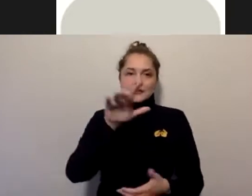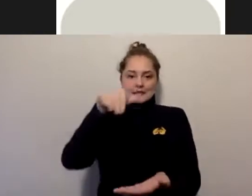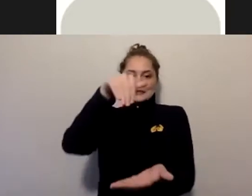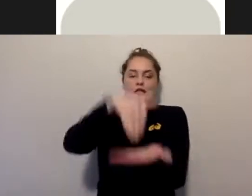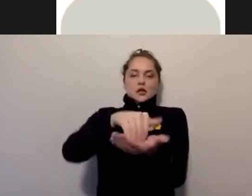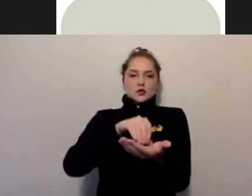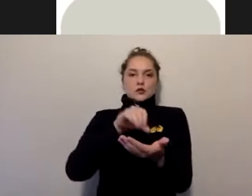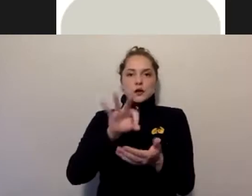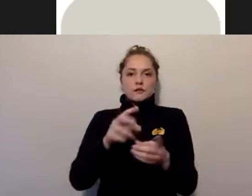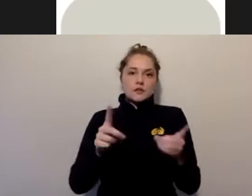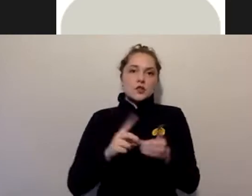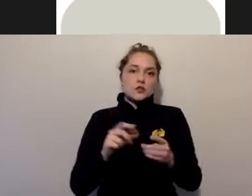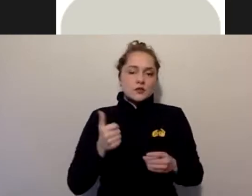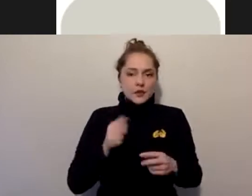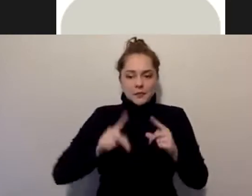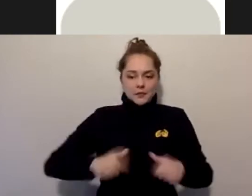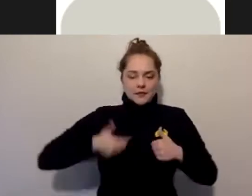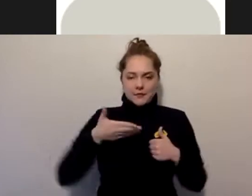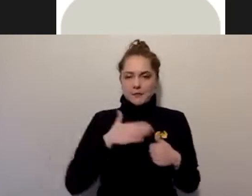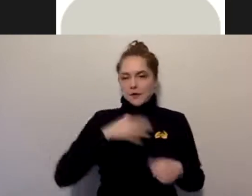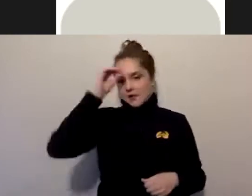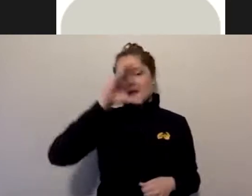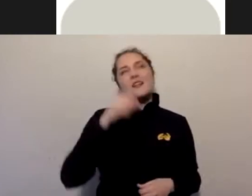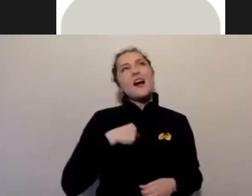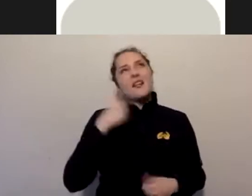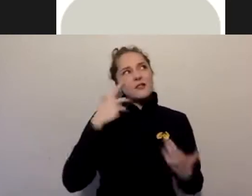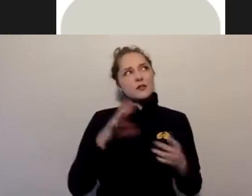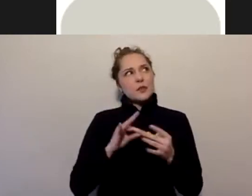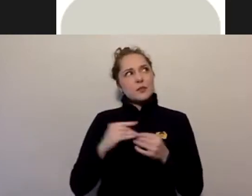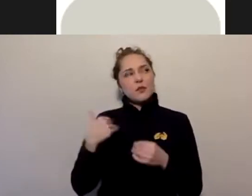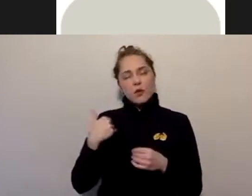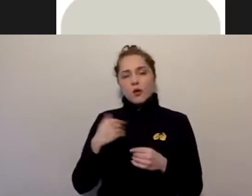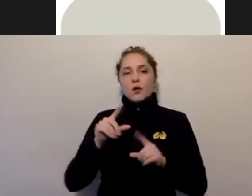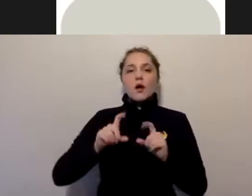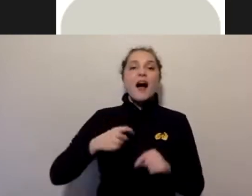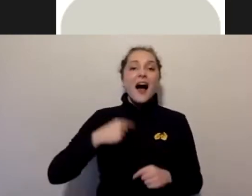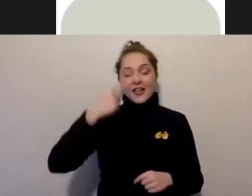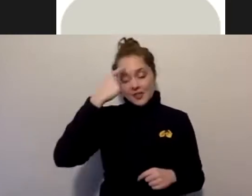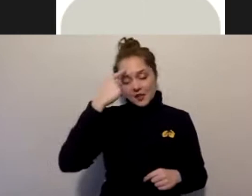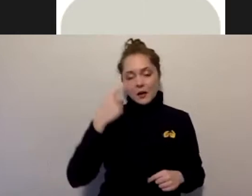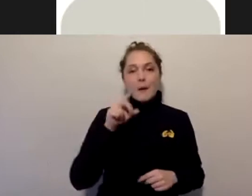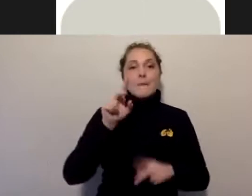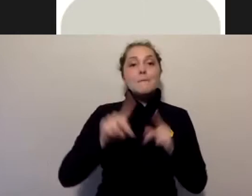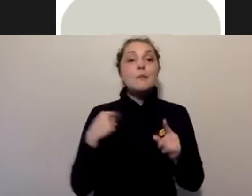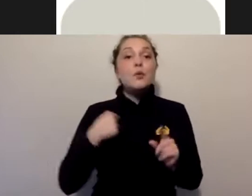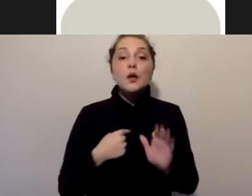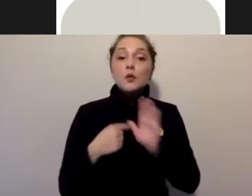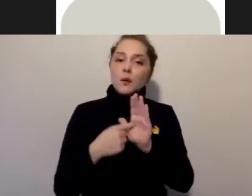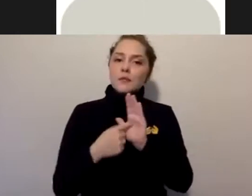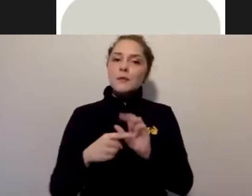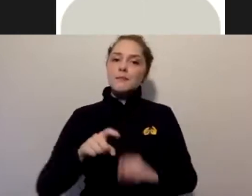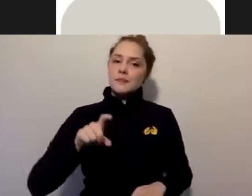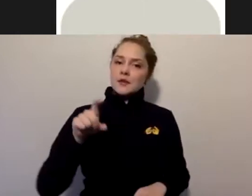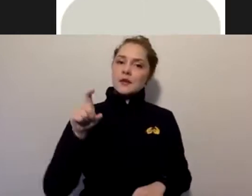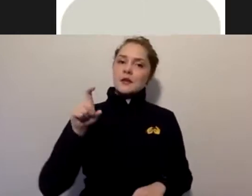10 residents, in my opinion. But and I think I mentioned this in the questionnaire, I believe that the people we represent need to attend